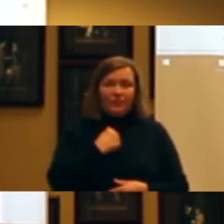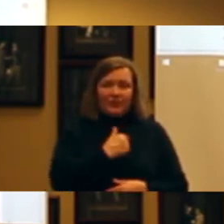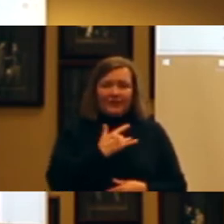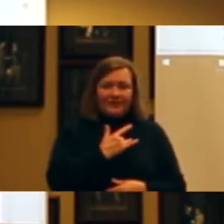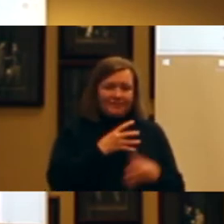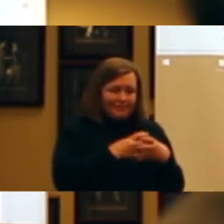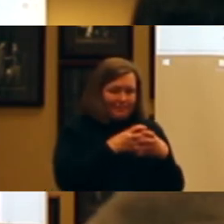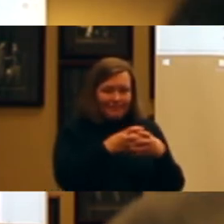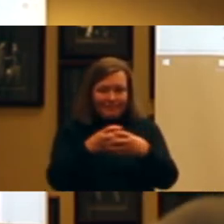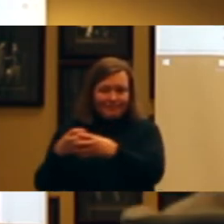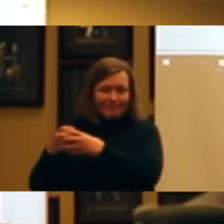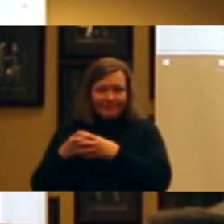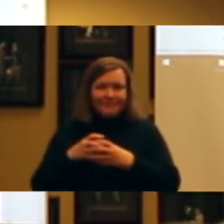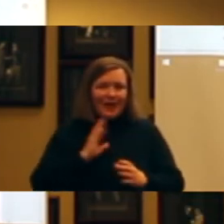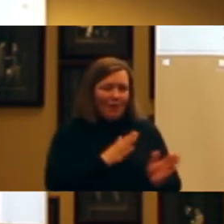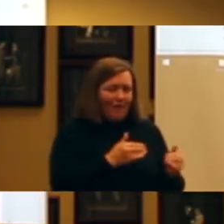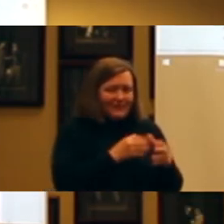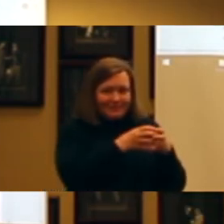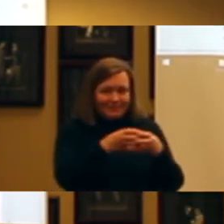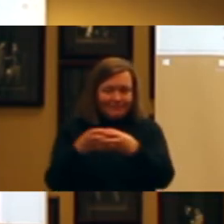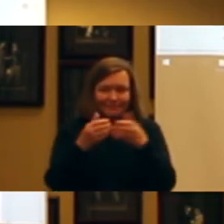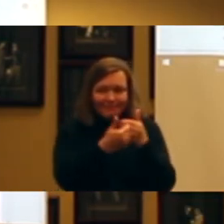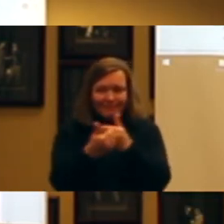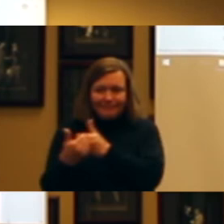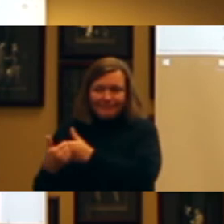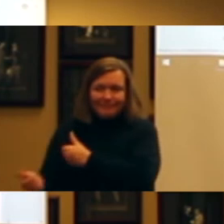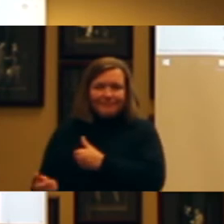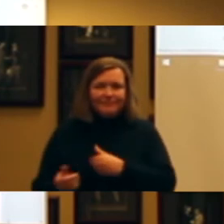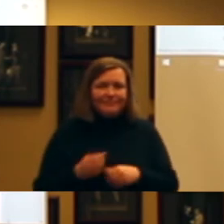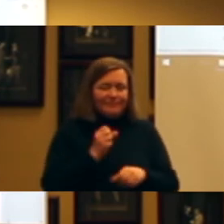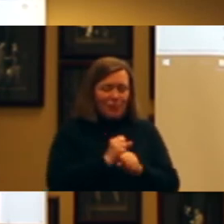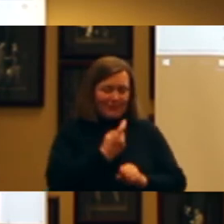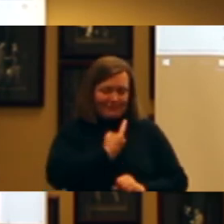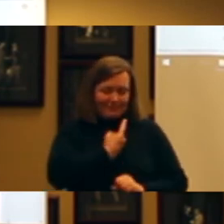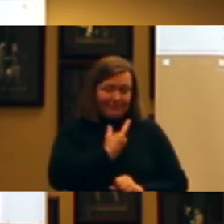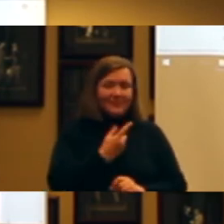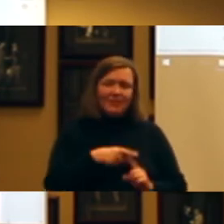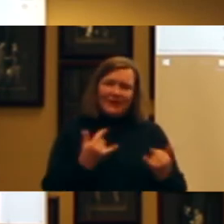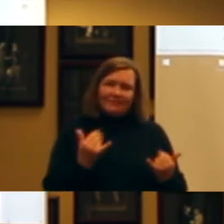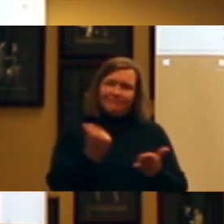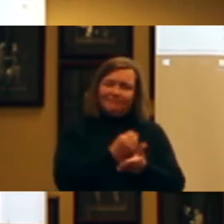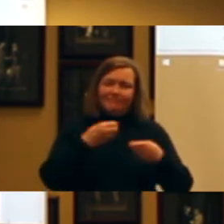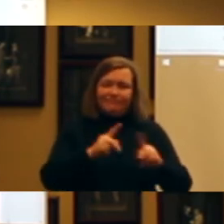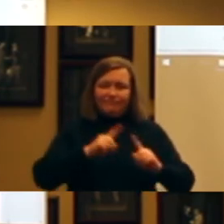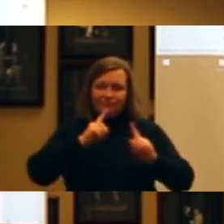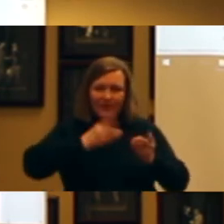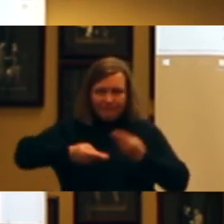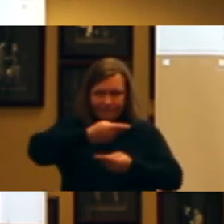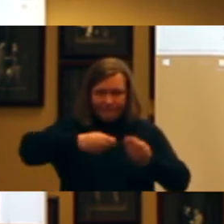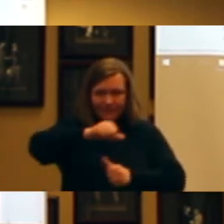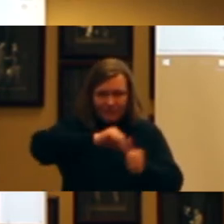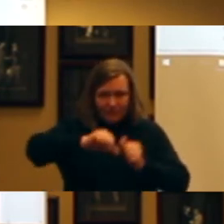own silos. We sit in our own offices and we just kind of work in our bubbles. But it was a good opportunity for people to start talking to each